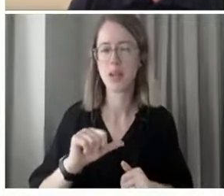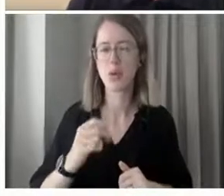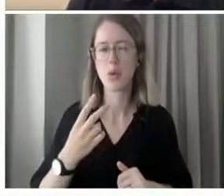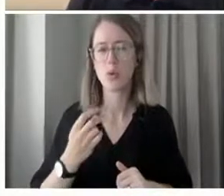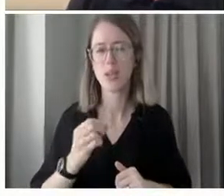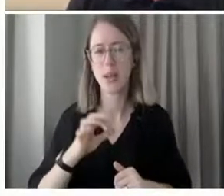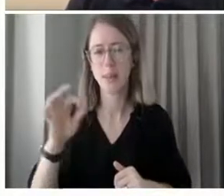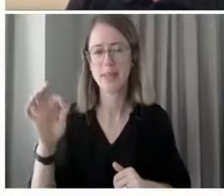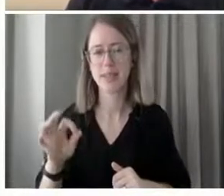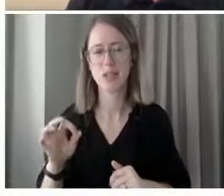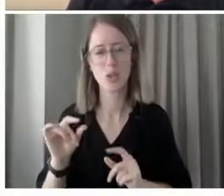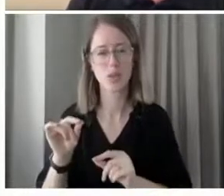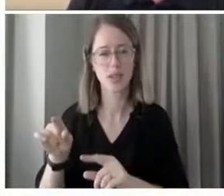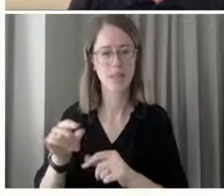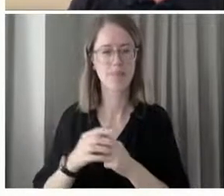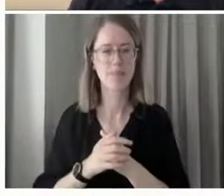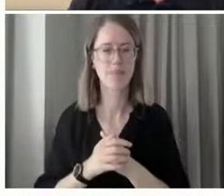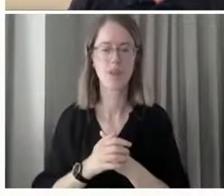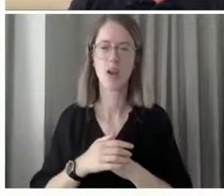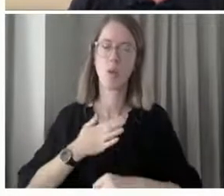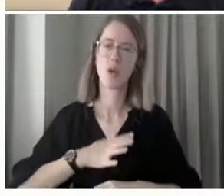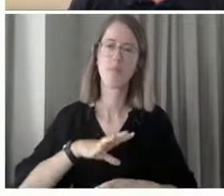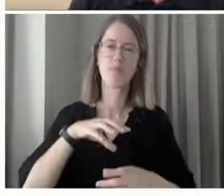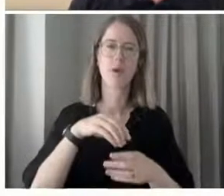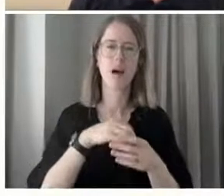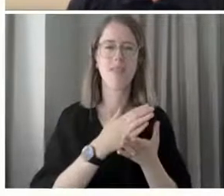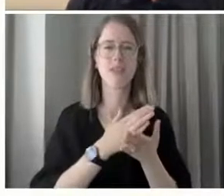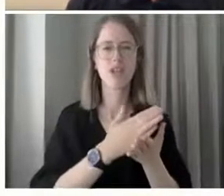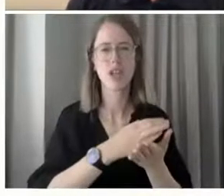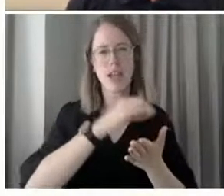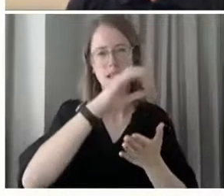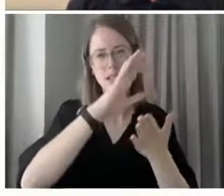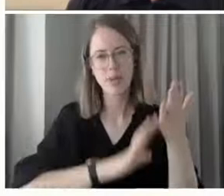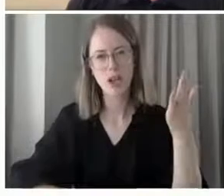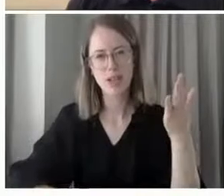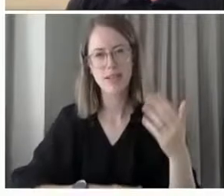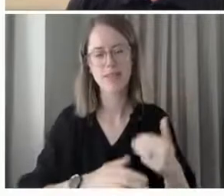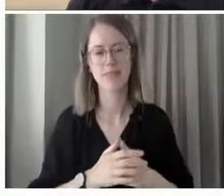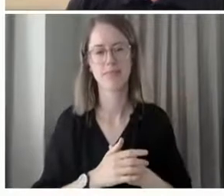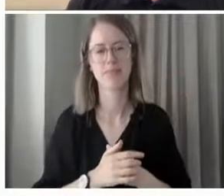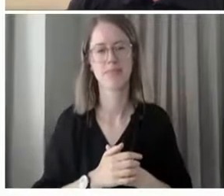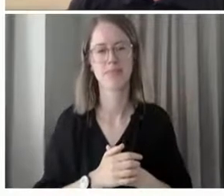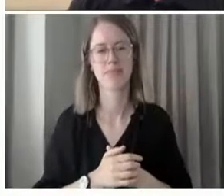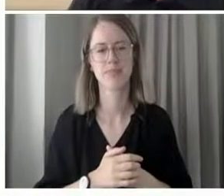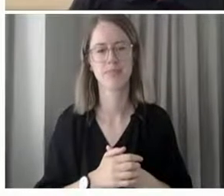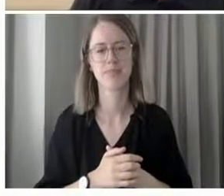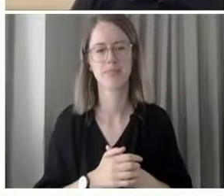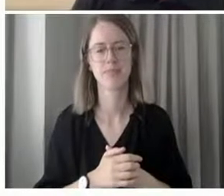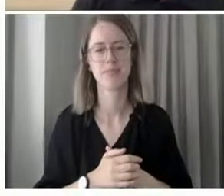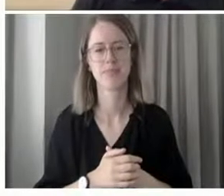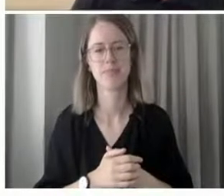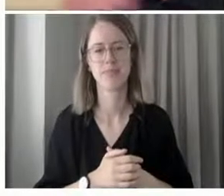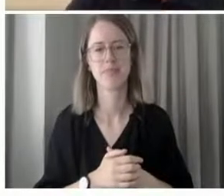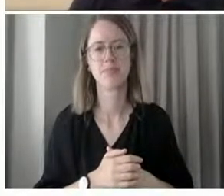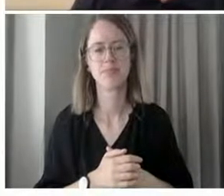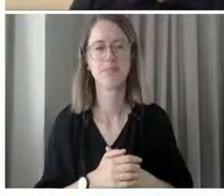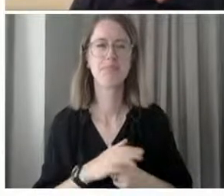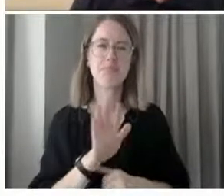14. Be part of a communal shared experience. And I think, again, that's about